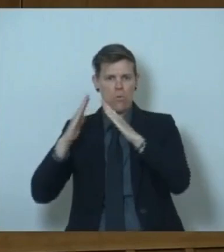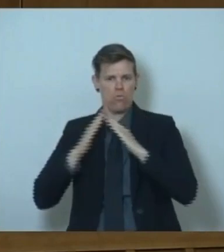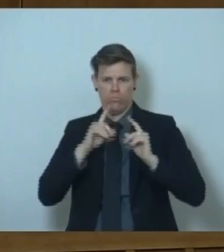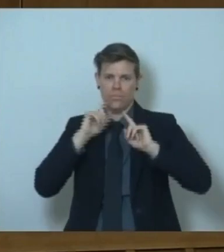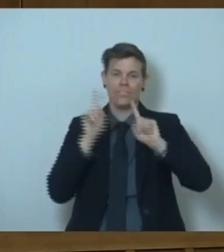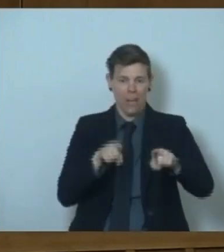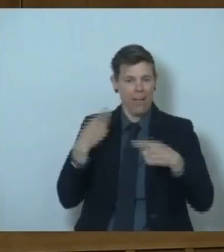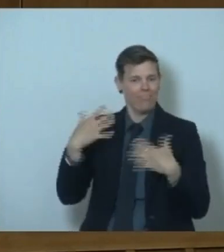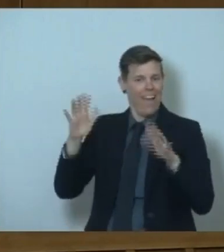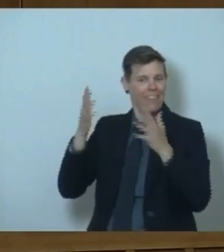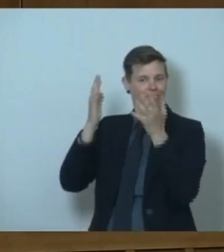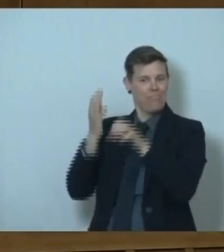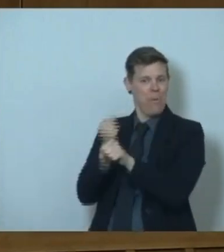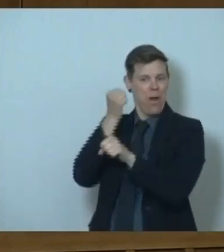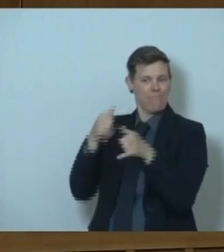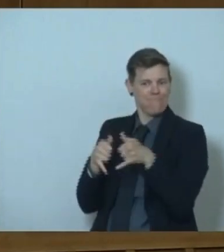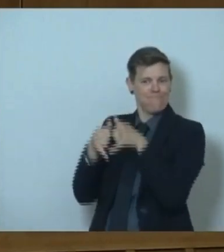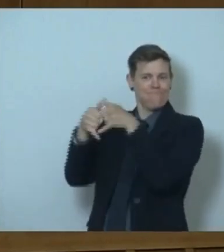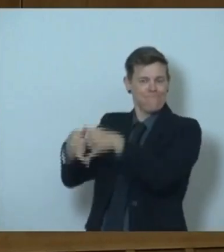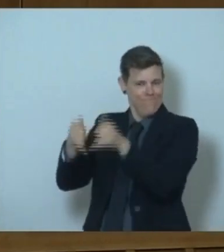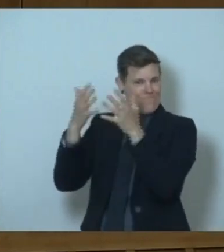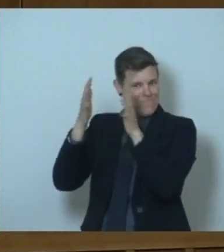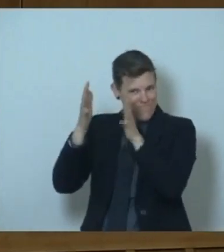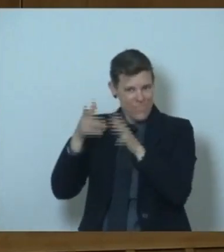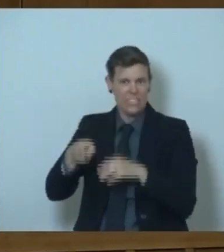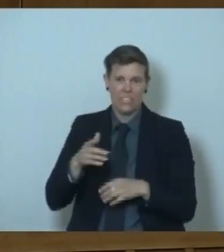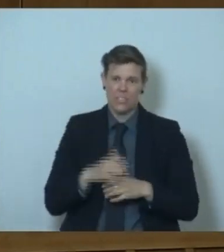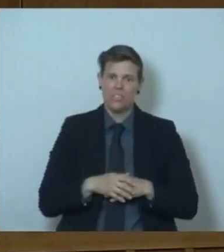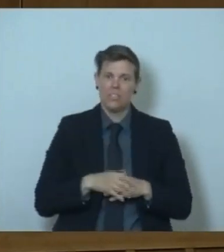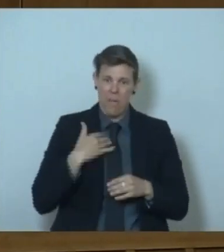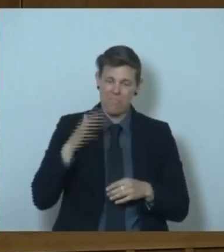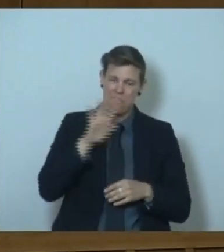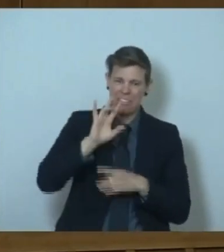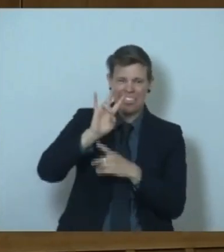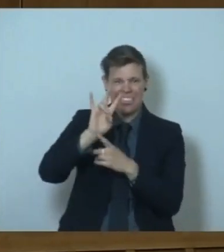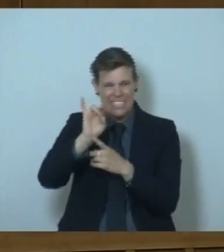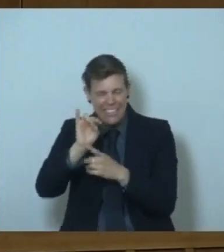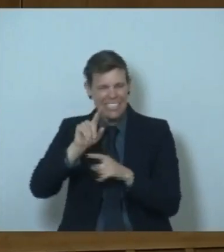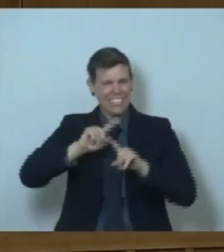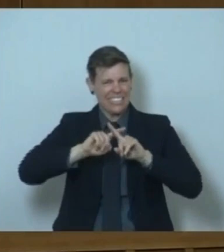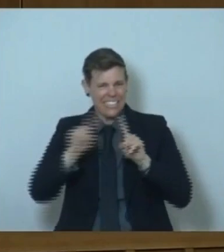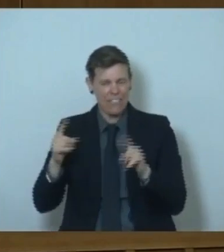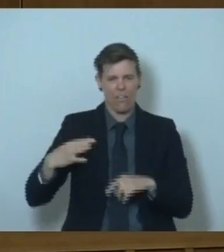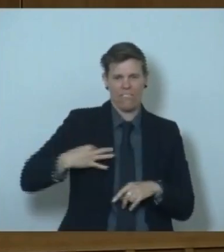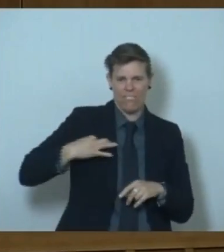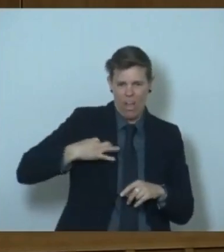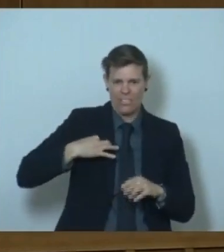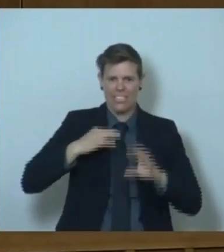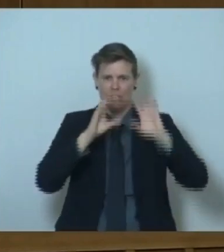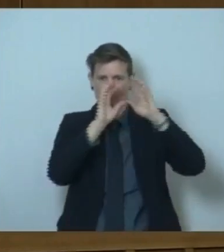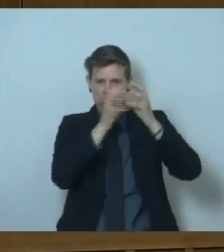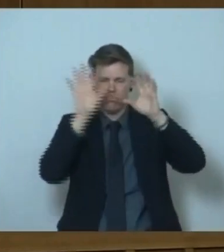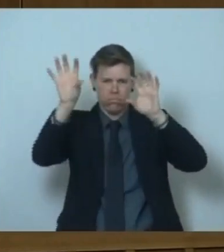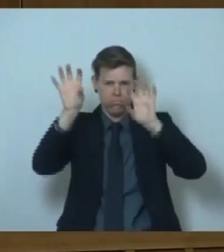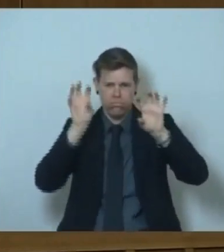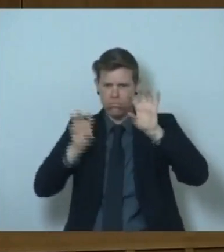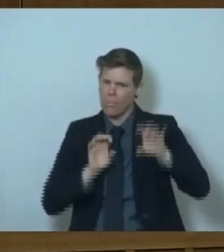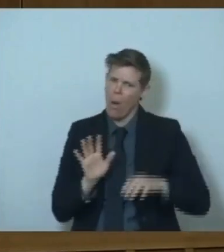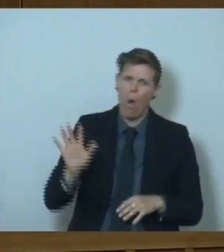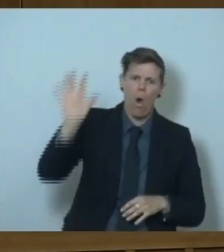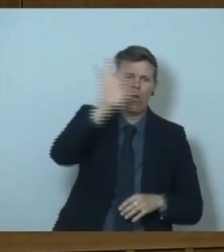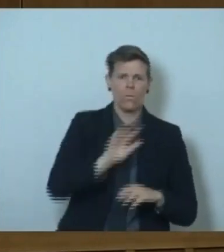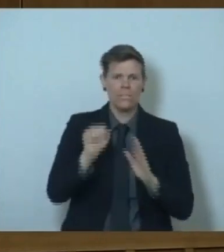volunteers in locations around the state, and since the beginning of COVID, they have deployed 173 volunteers